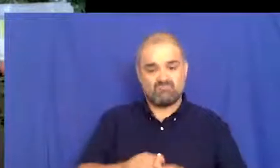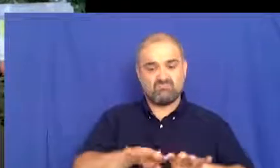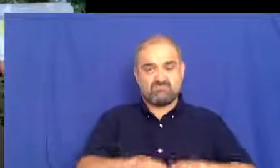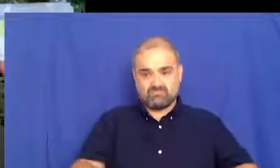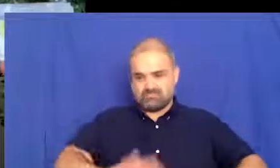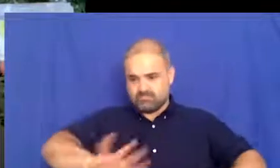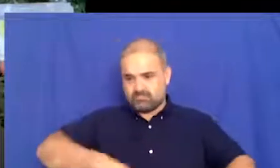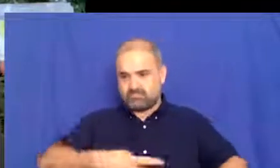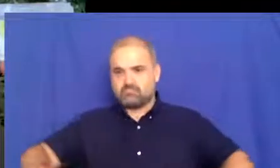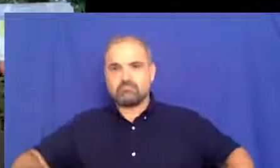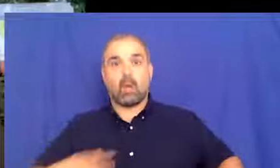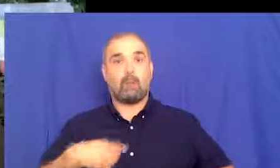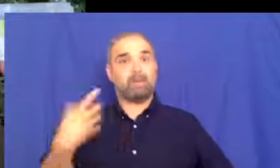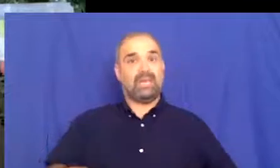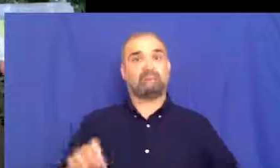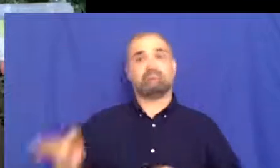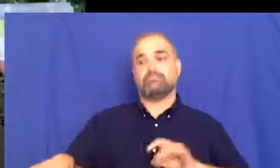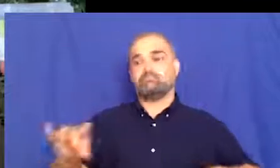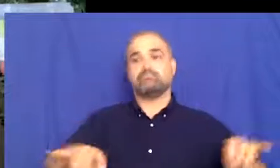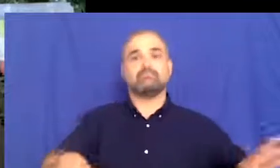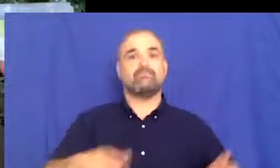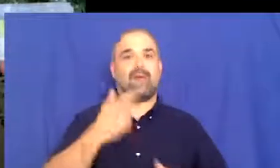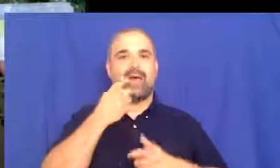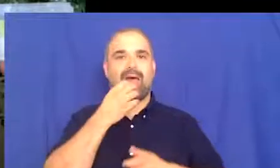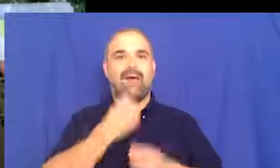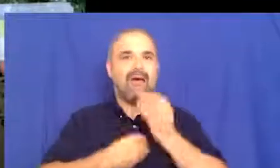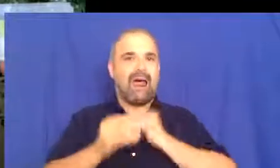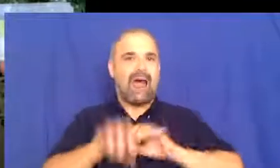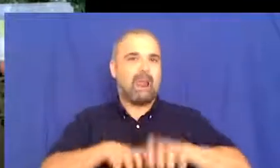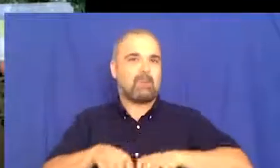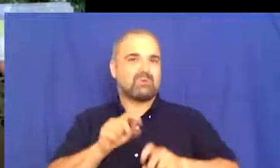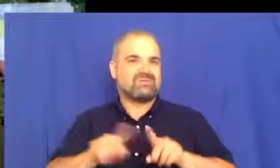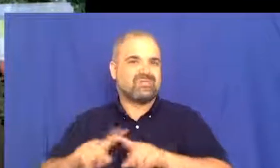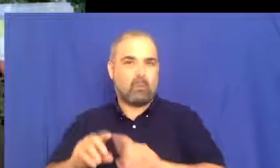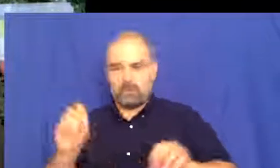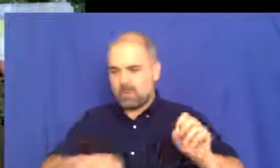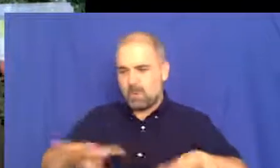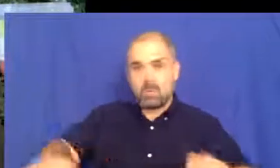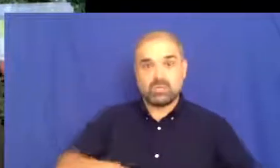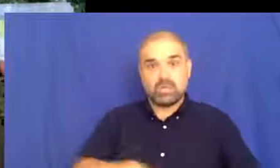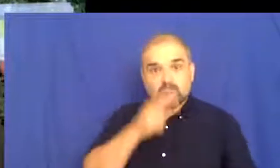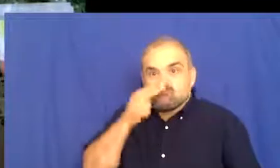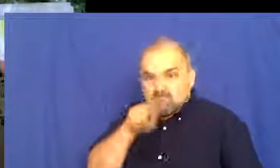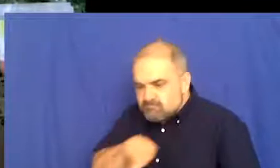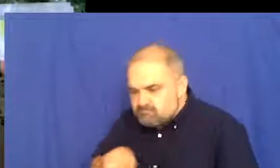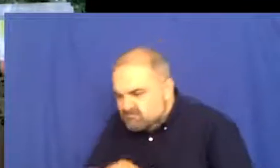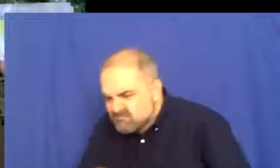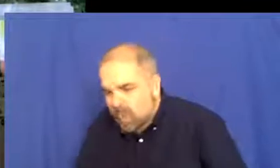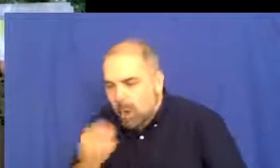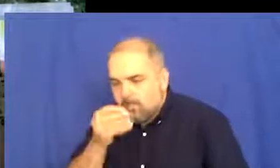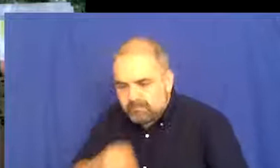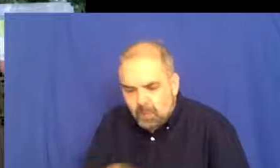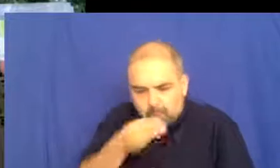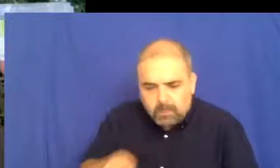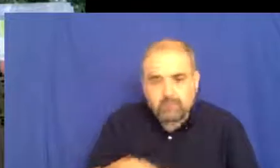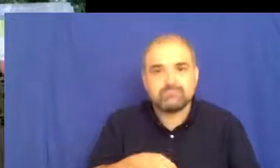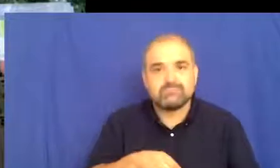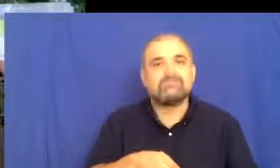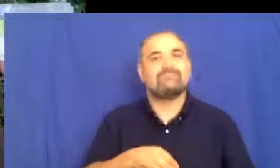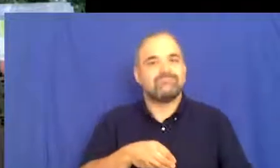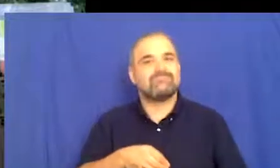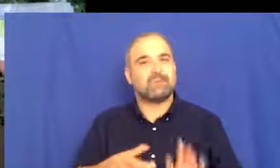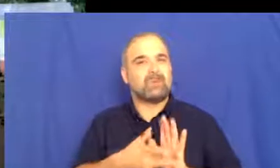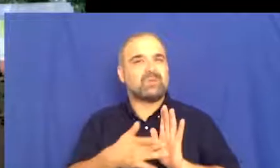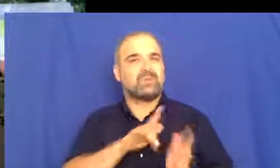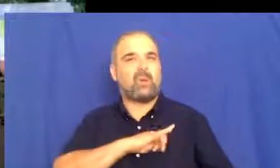through this to find all the bugs that are scattered down here. Very, very good, powerful sense of smell. And that's good to have, because their